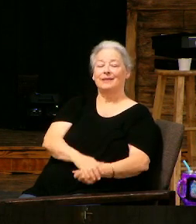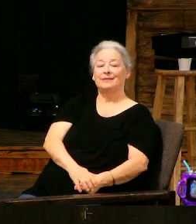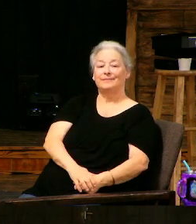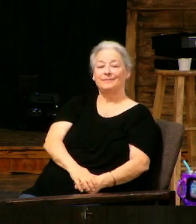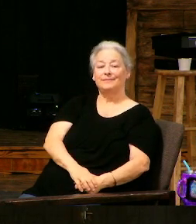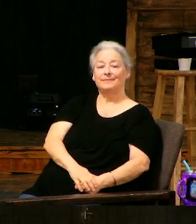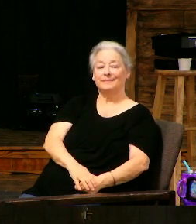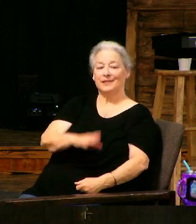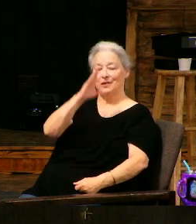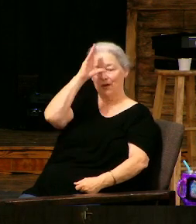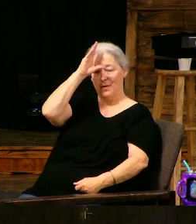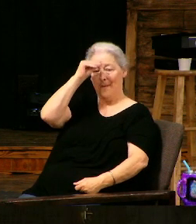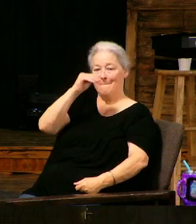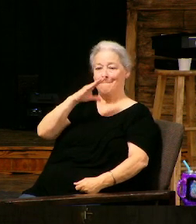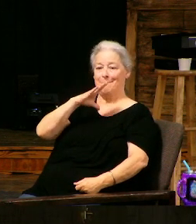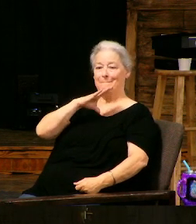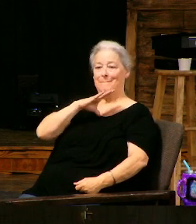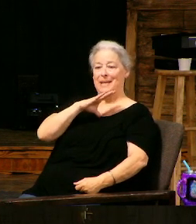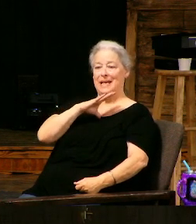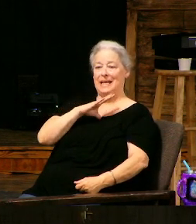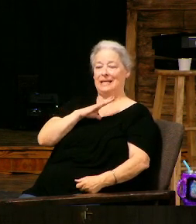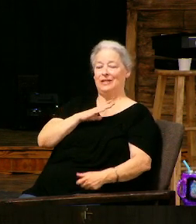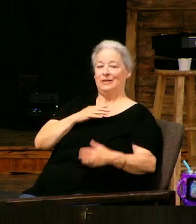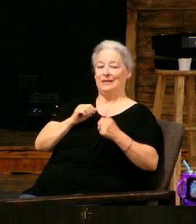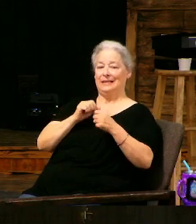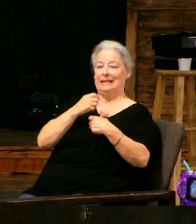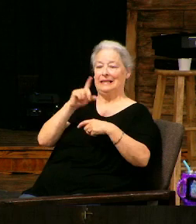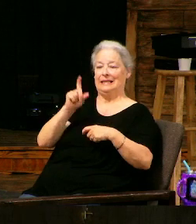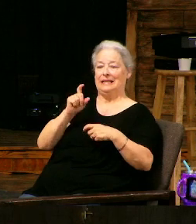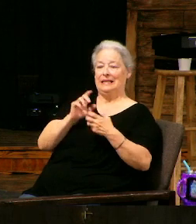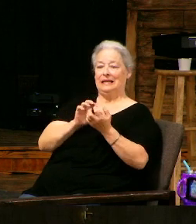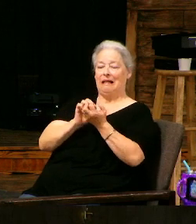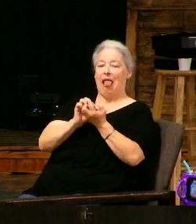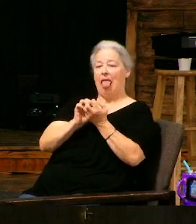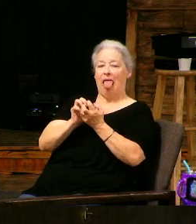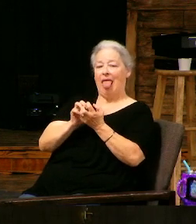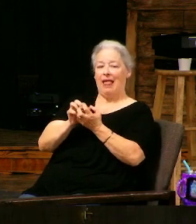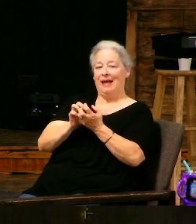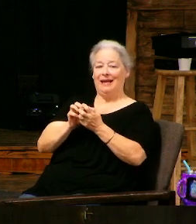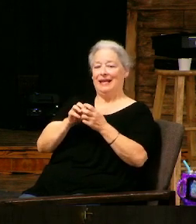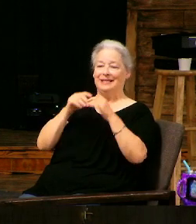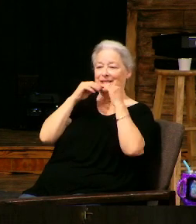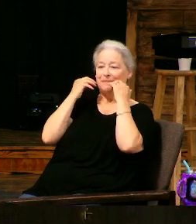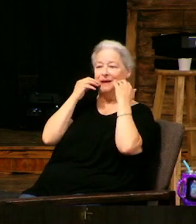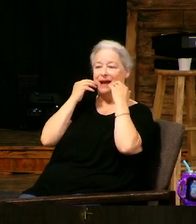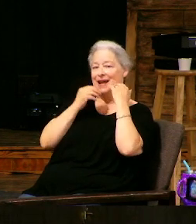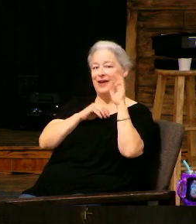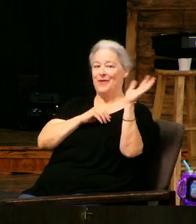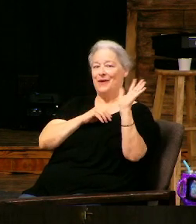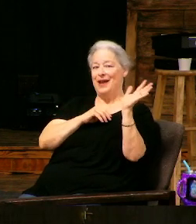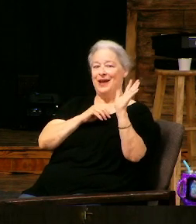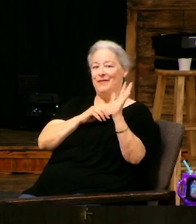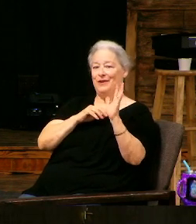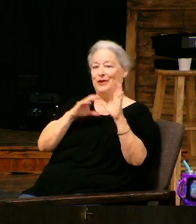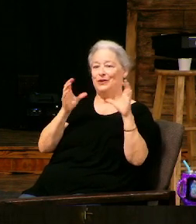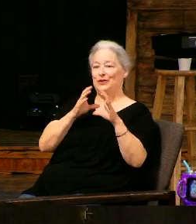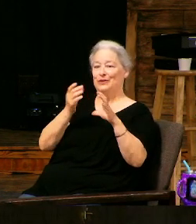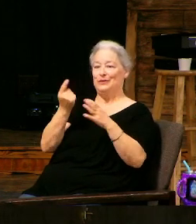up just a little because I'm kind of treading on thin ice here. So kind of smile, wave, do something to